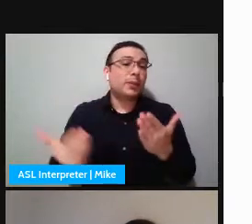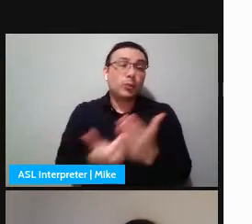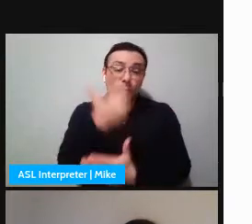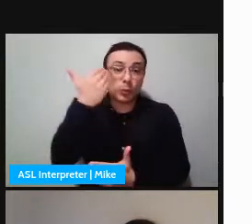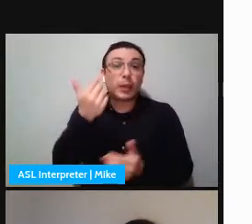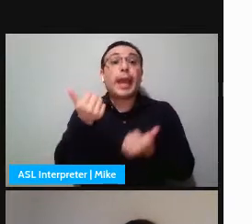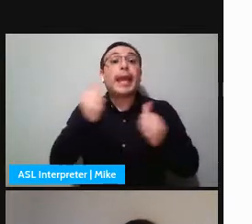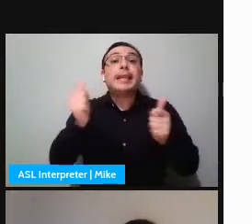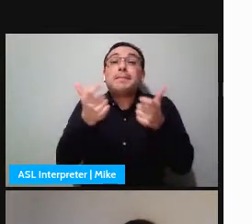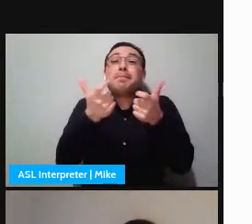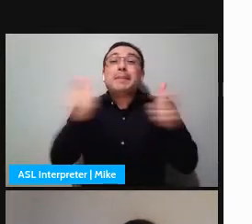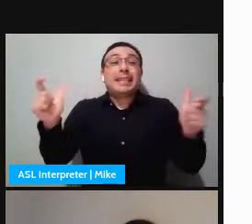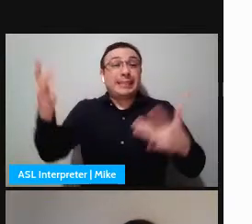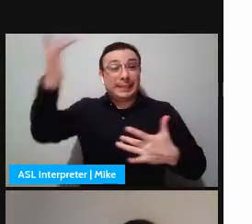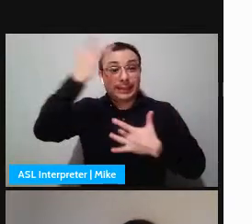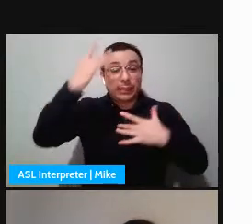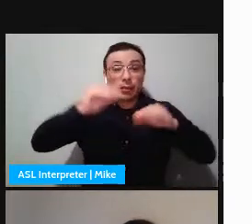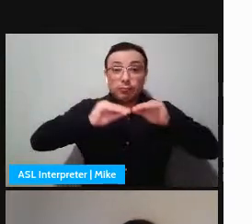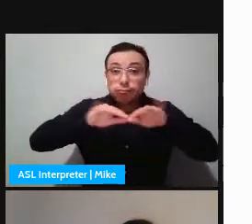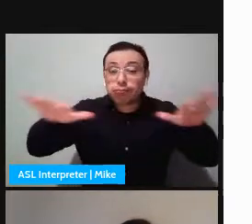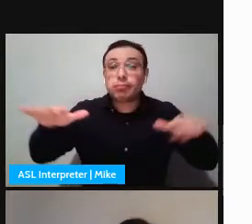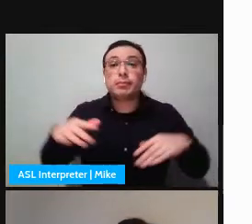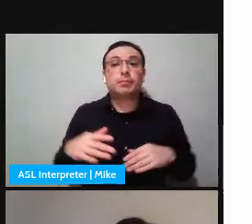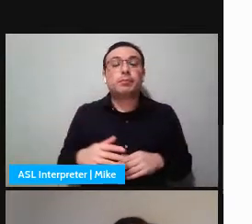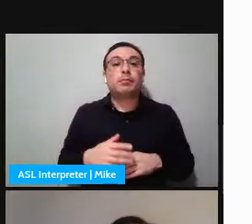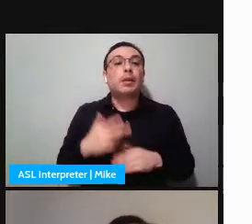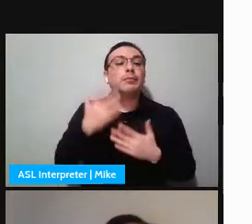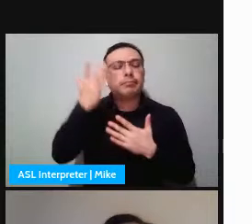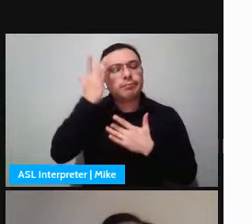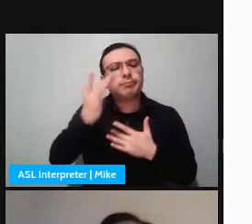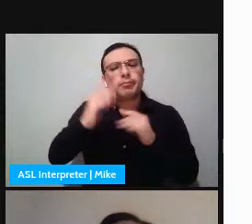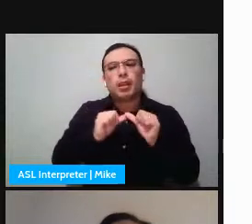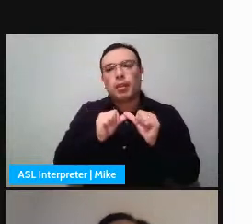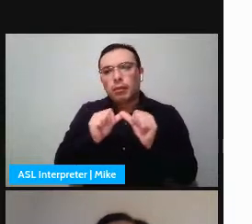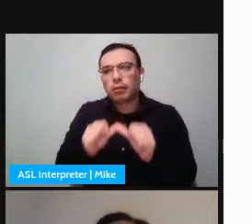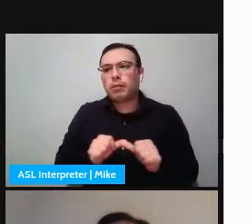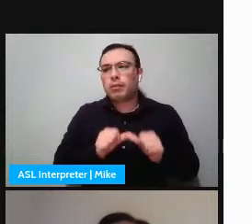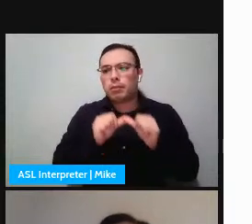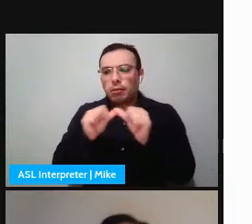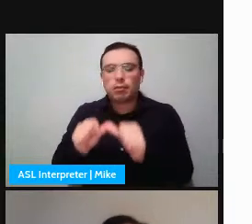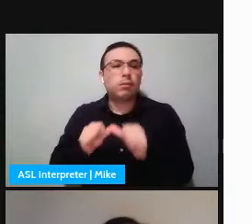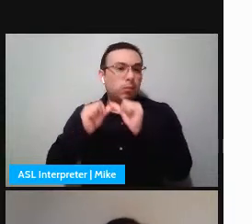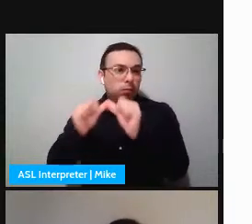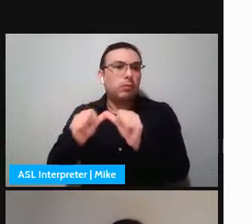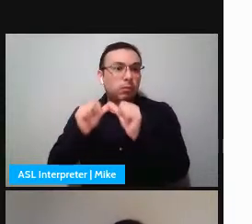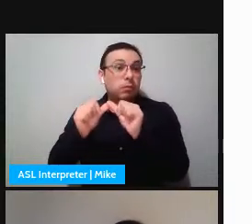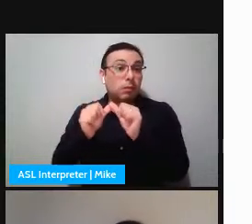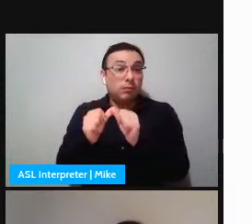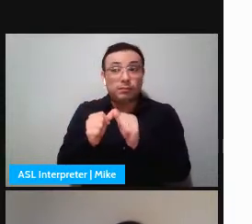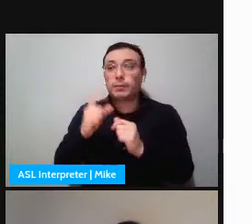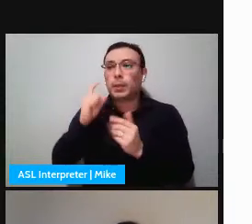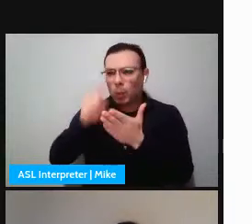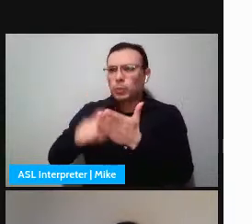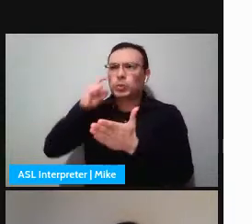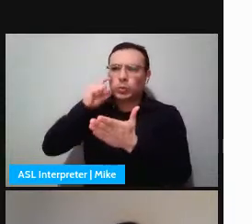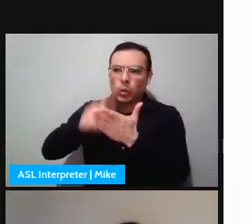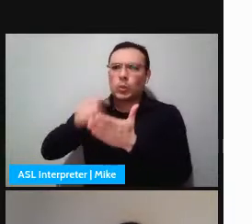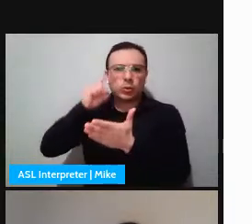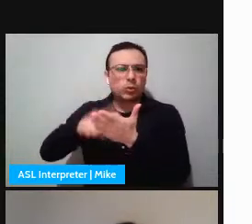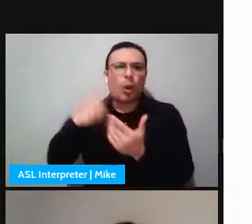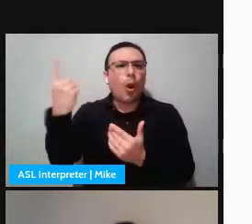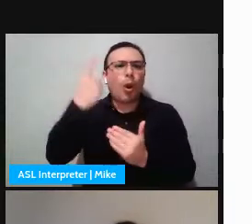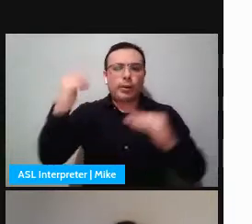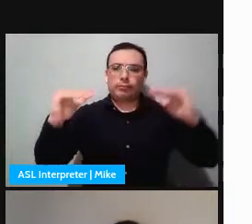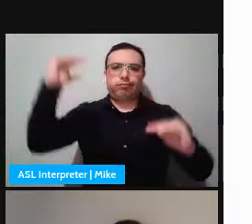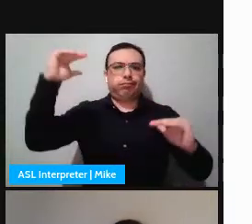every infectious disease that we've studied. And so we've known about this. The big thing is that